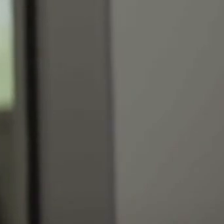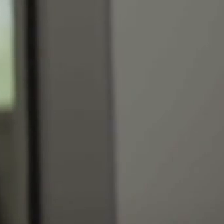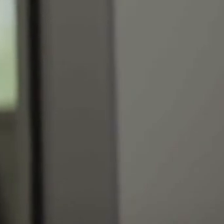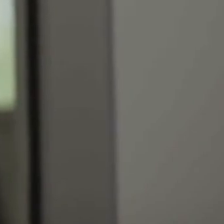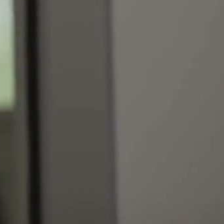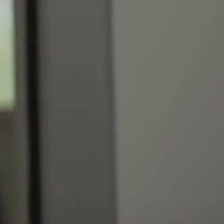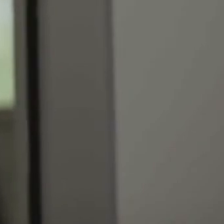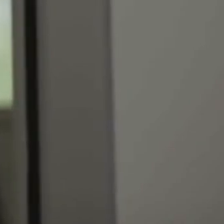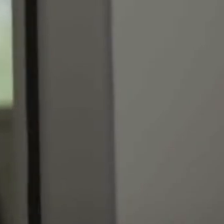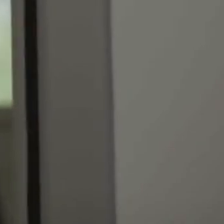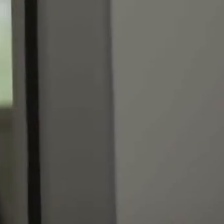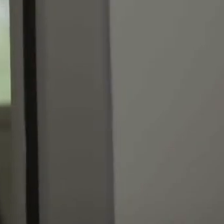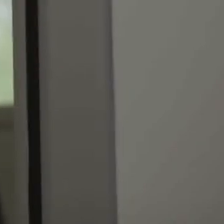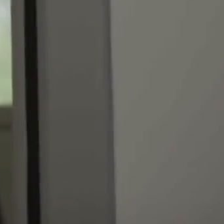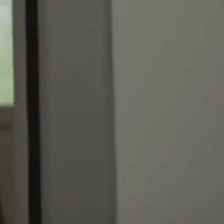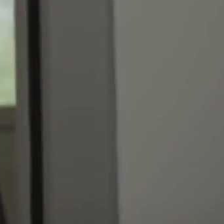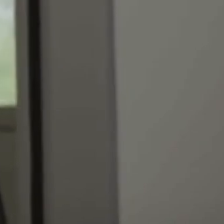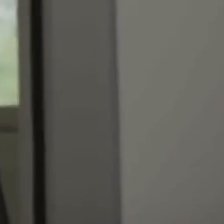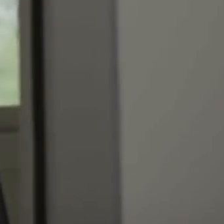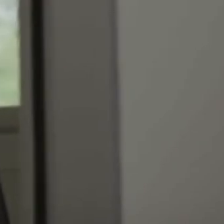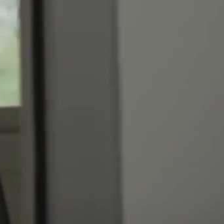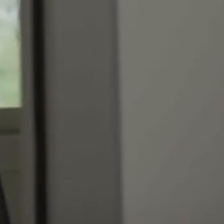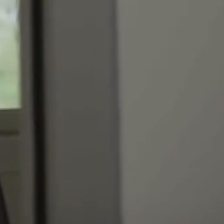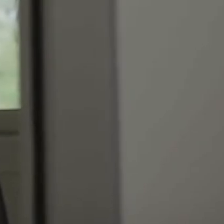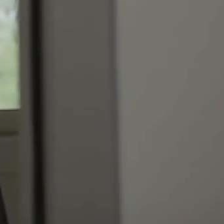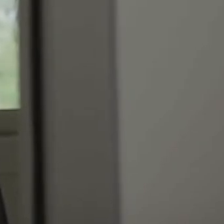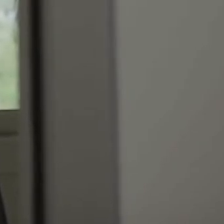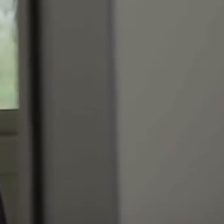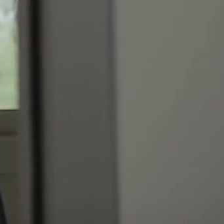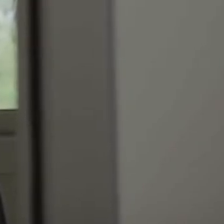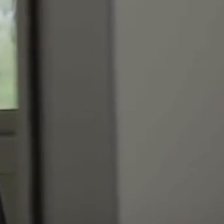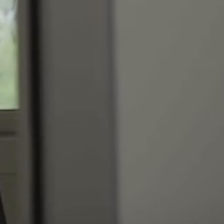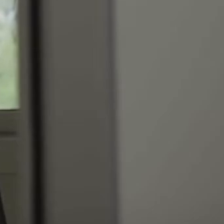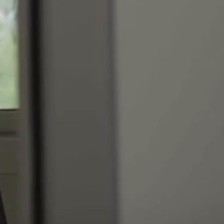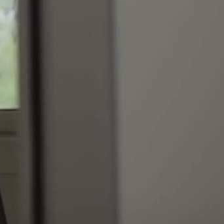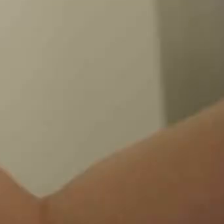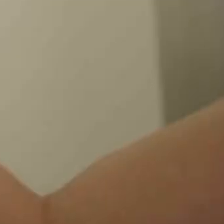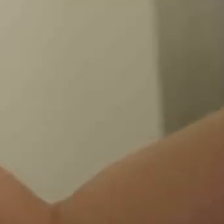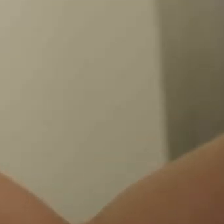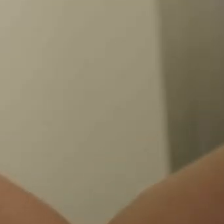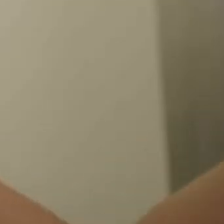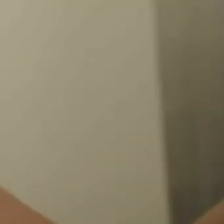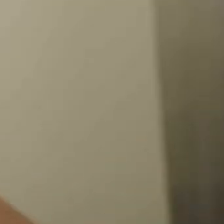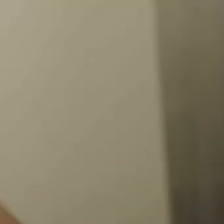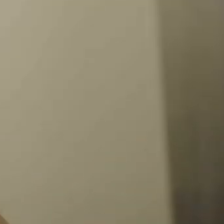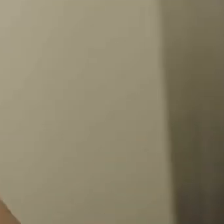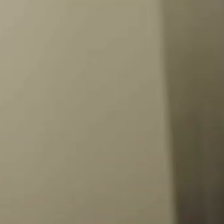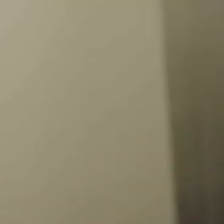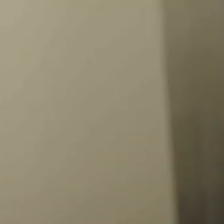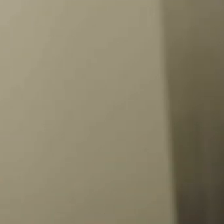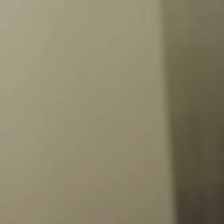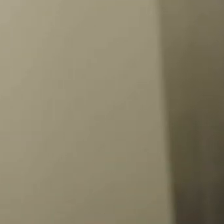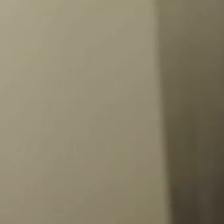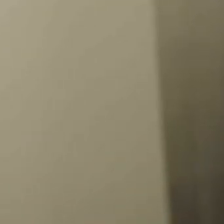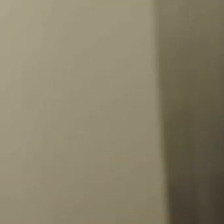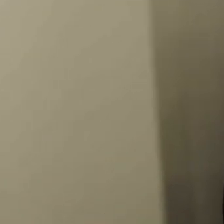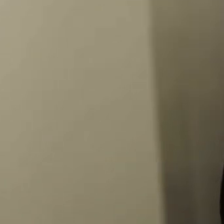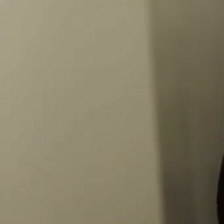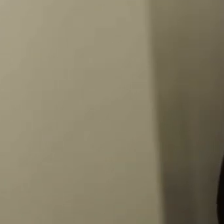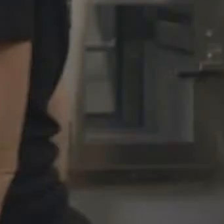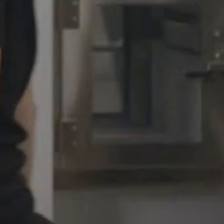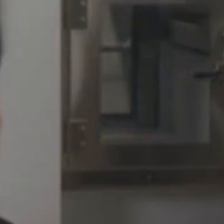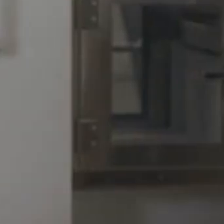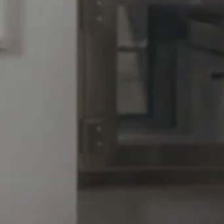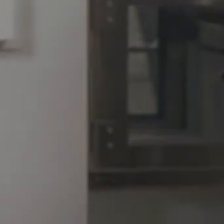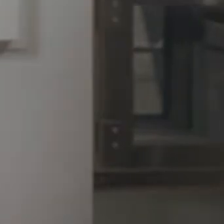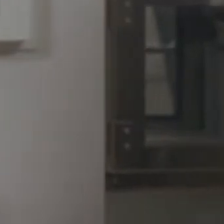at performing at sea level. That's not necessarily true. So we have rooms, environmental chambers and altitude rooms, where we can